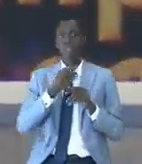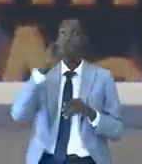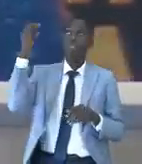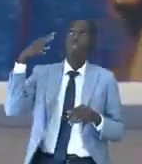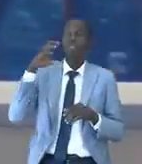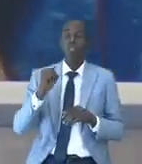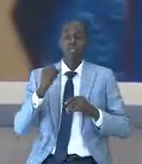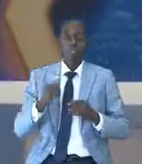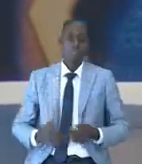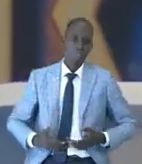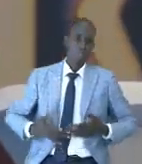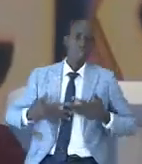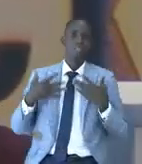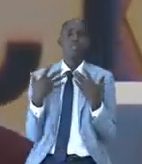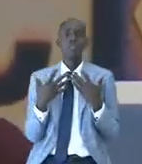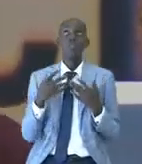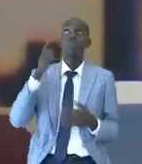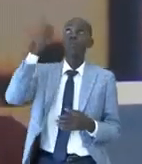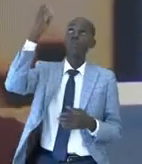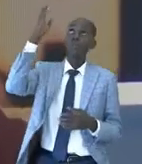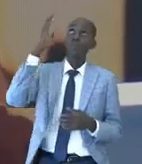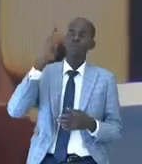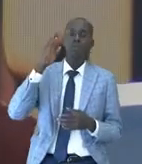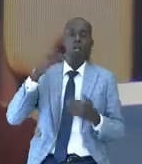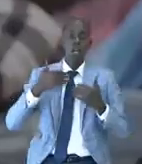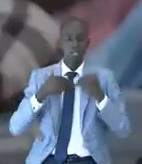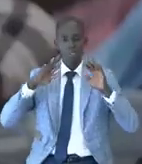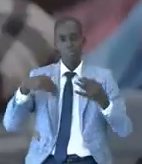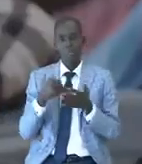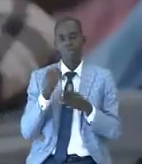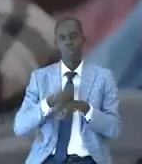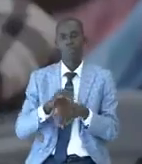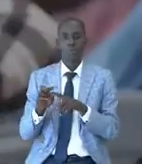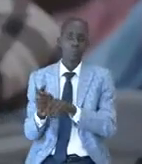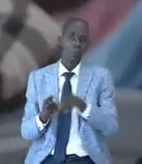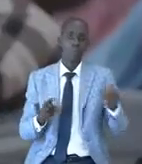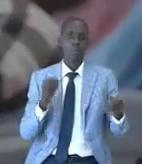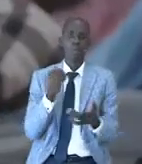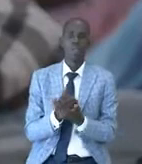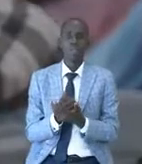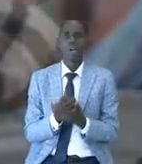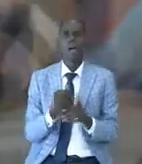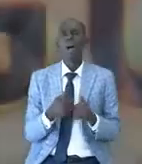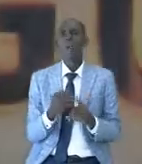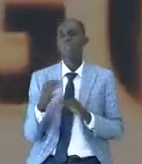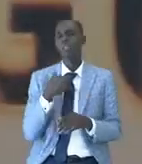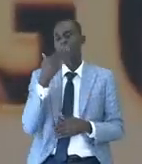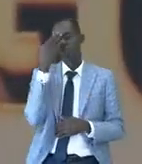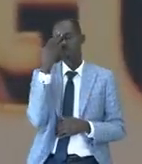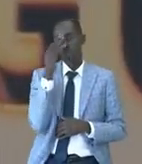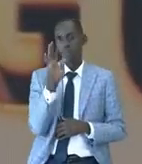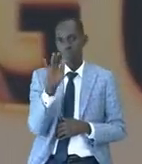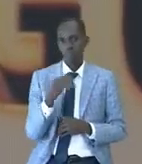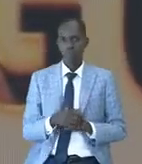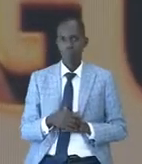a glorious life, God has given unto you. How do I know? Well, He